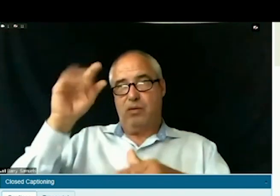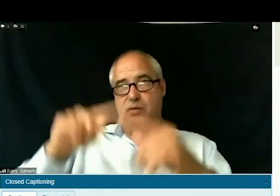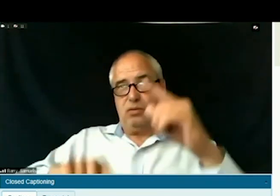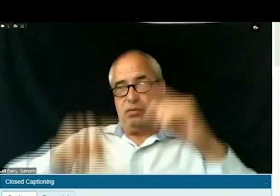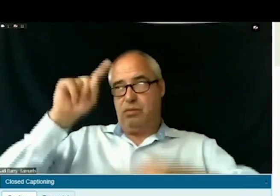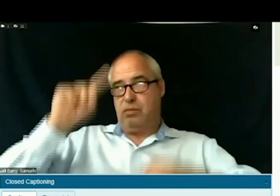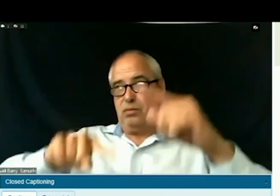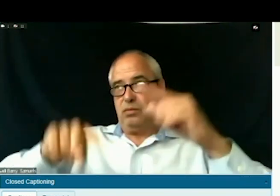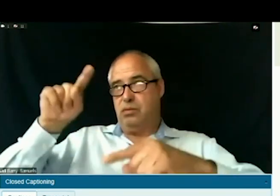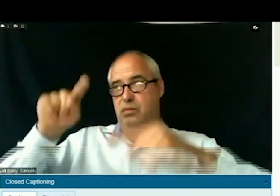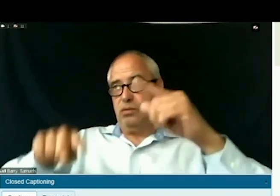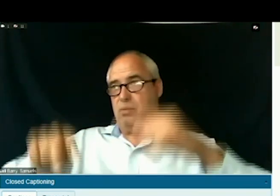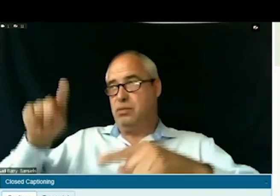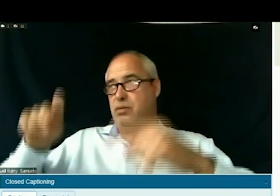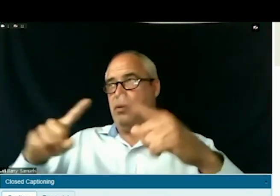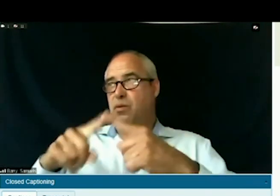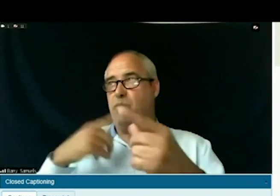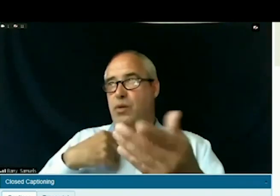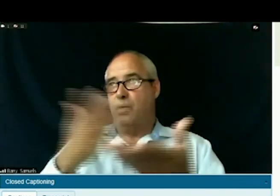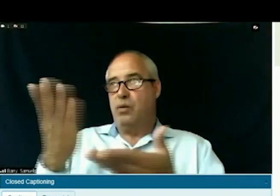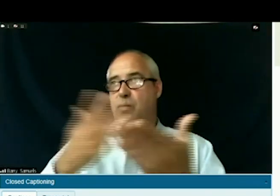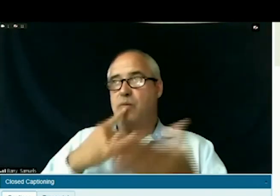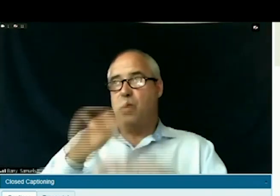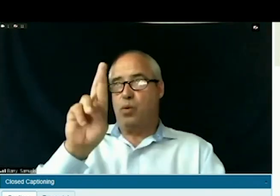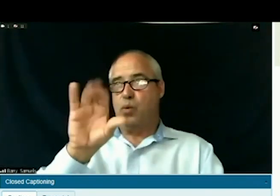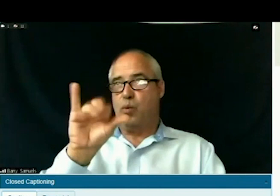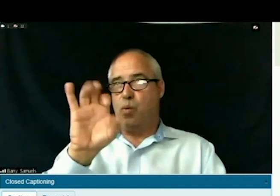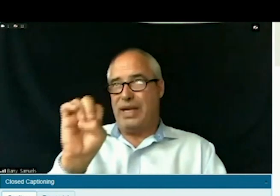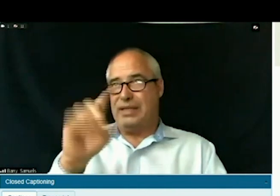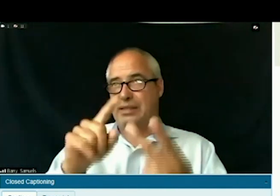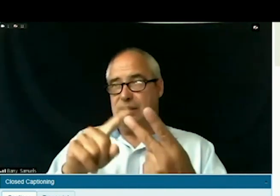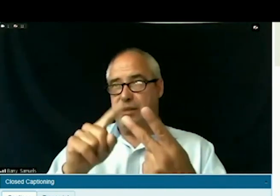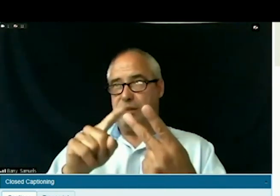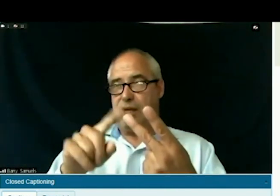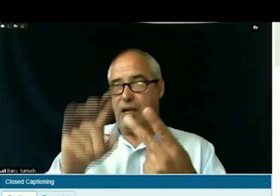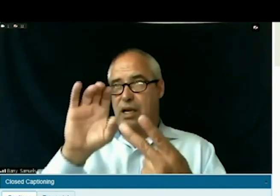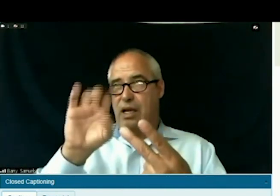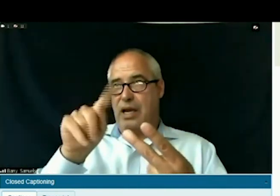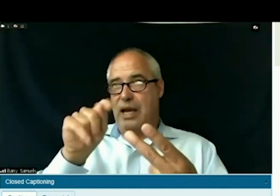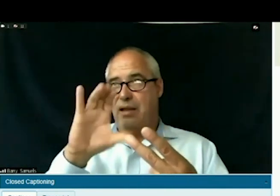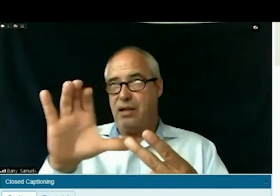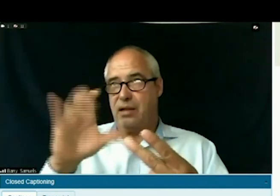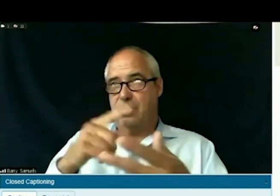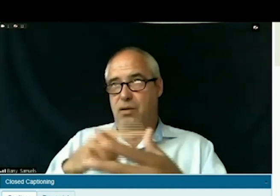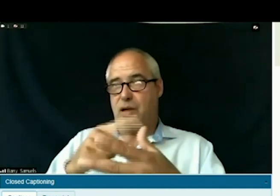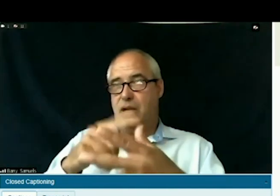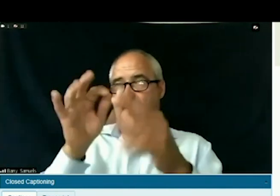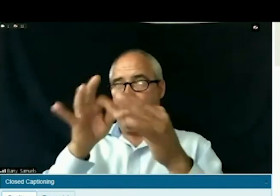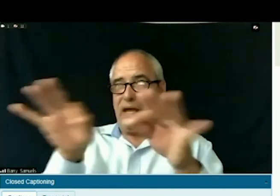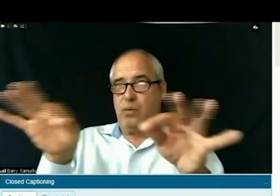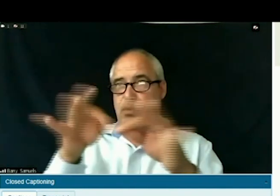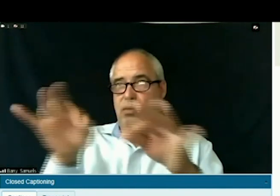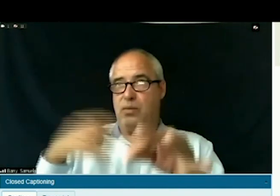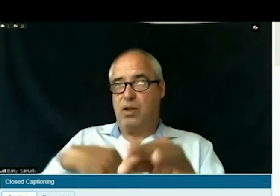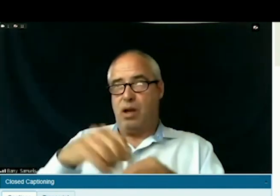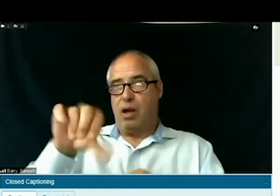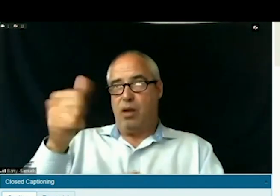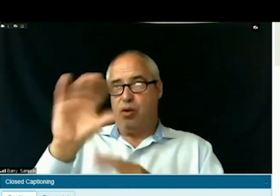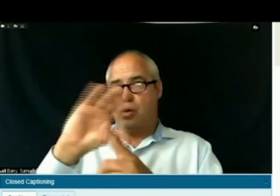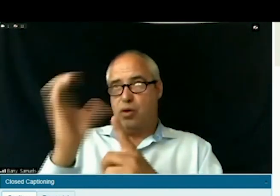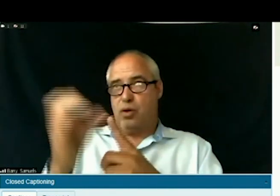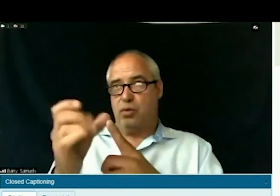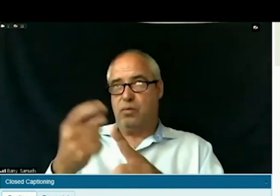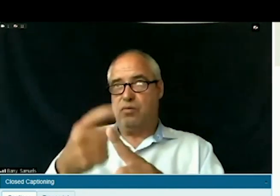and use based on race, ethnicity, language spoken, and other cultural factors, which we were able to glean from using this